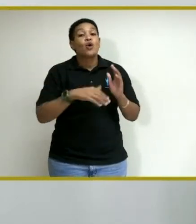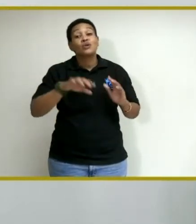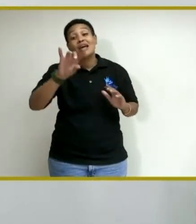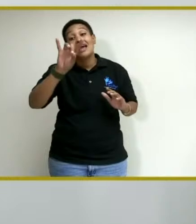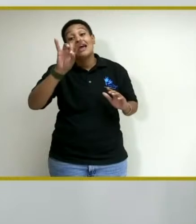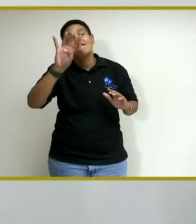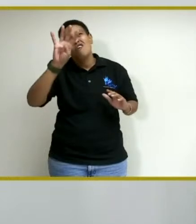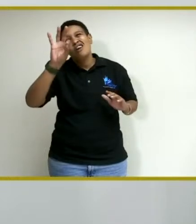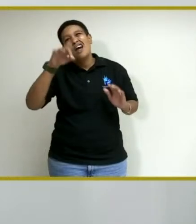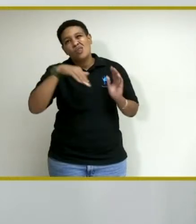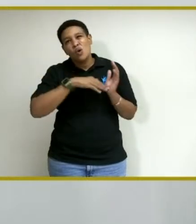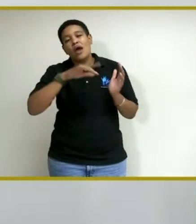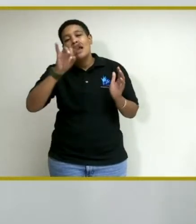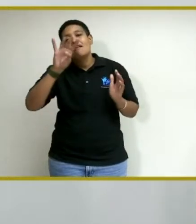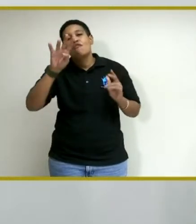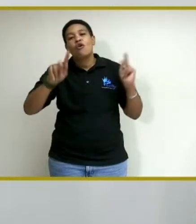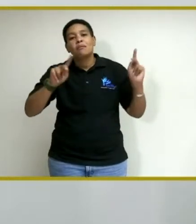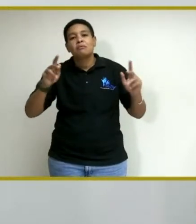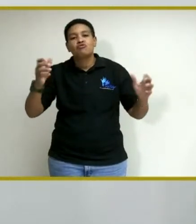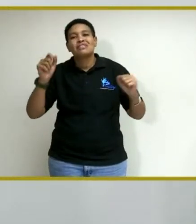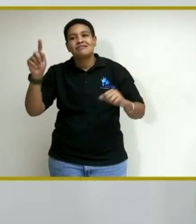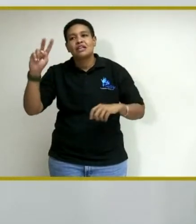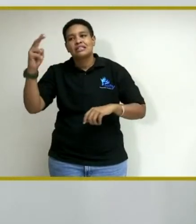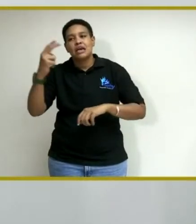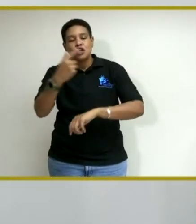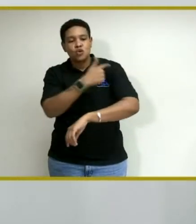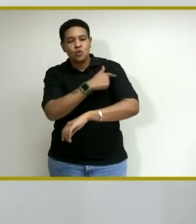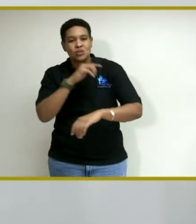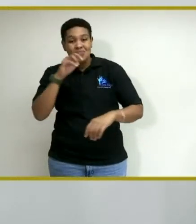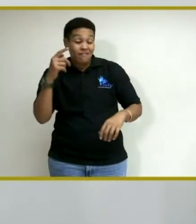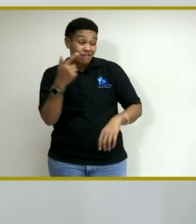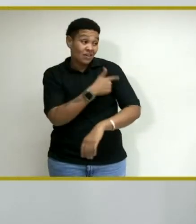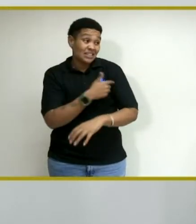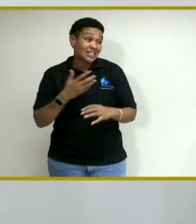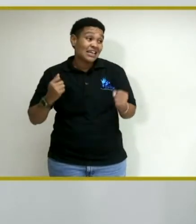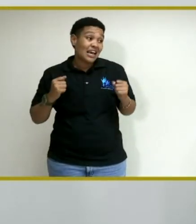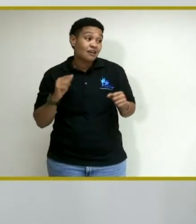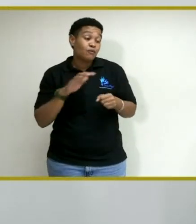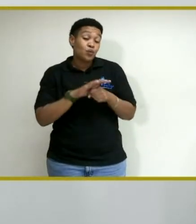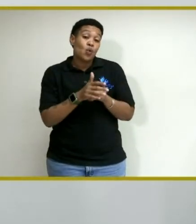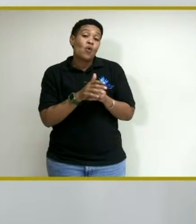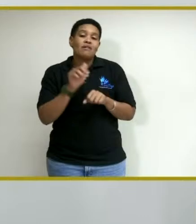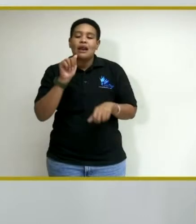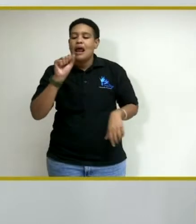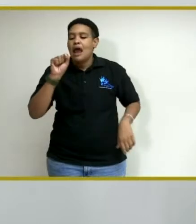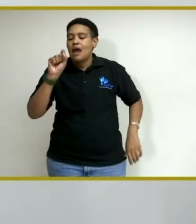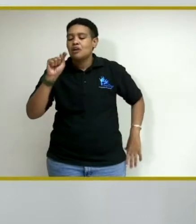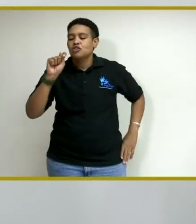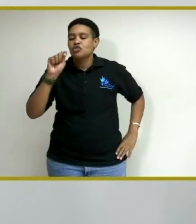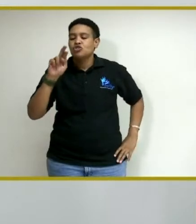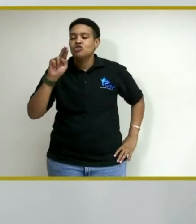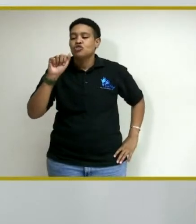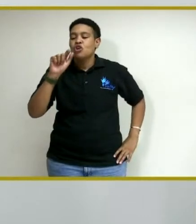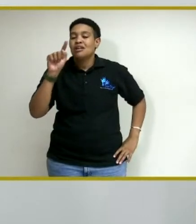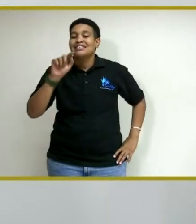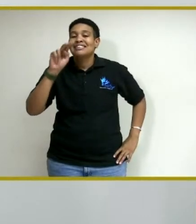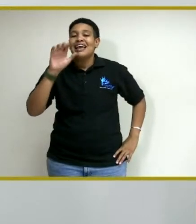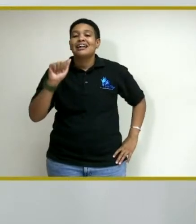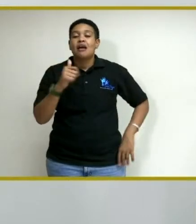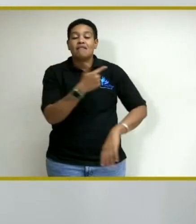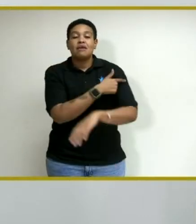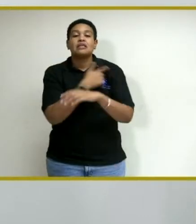49,084 persons have received their second dose of the vaccine, COVID-19 AstraZeneca vaccine, and we are now